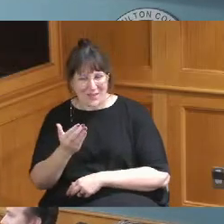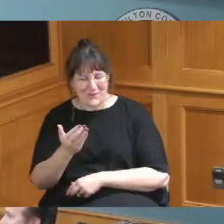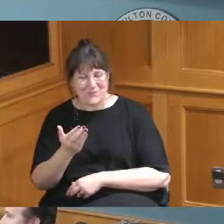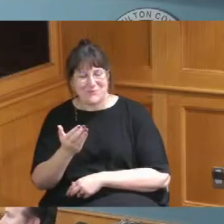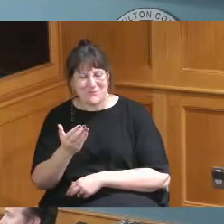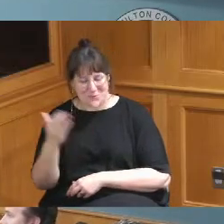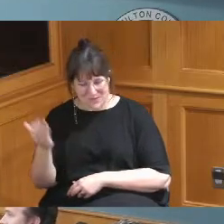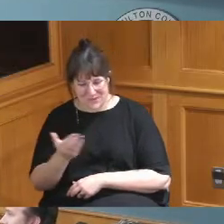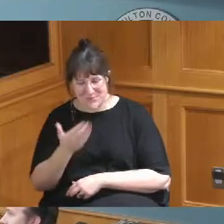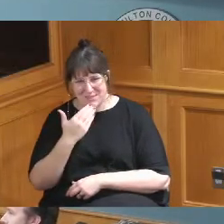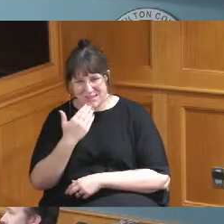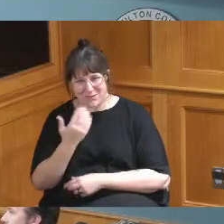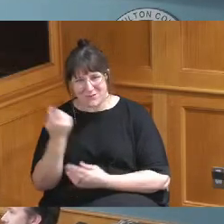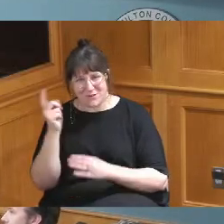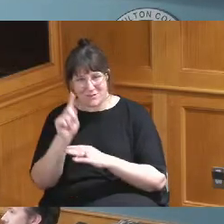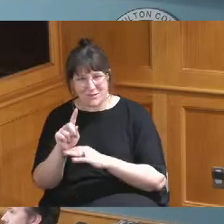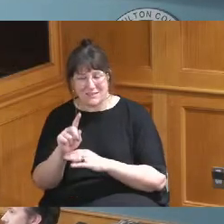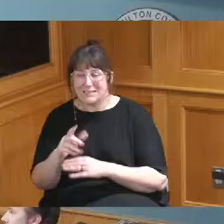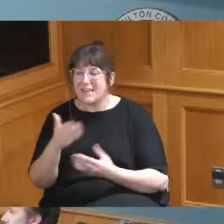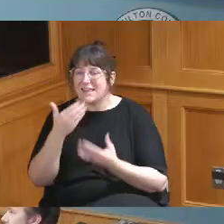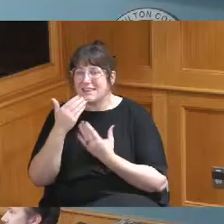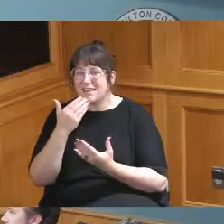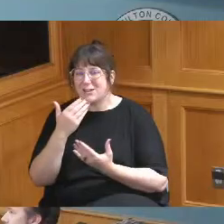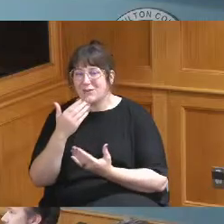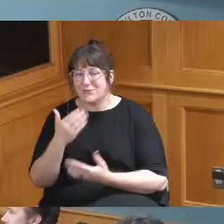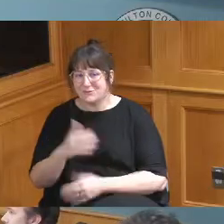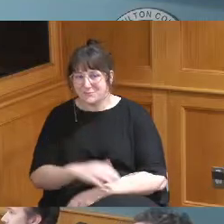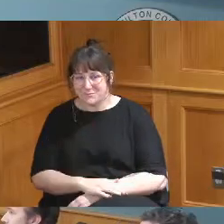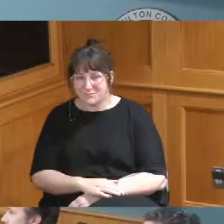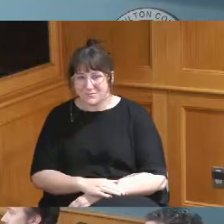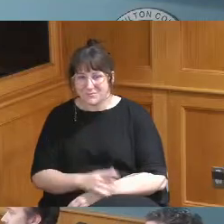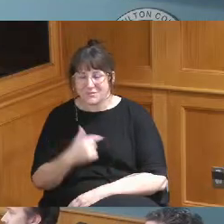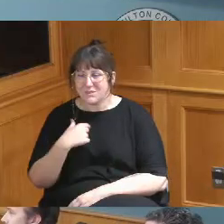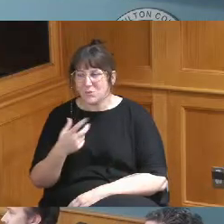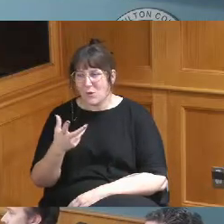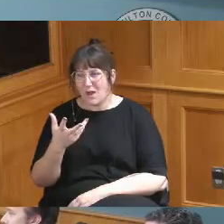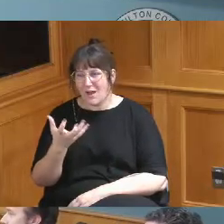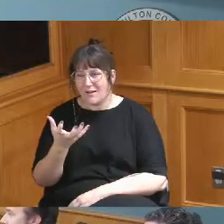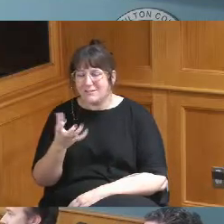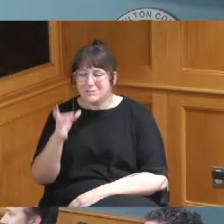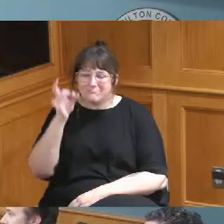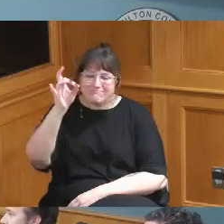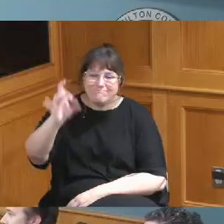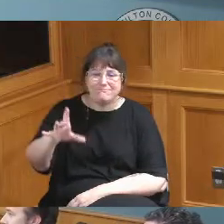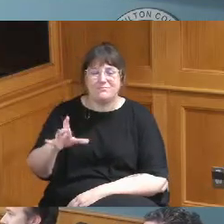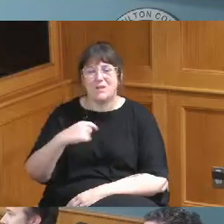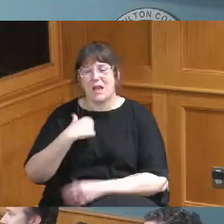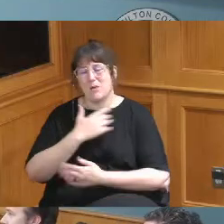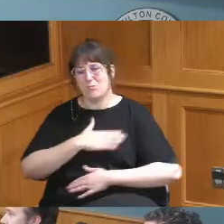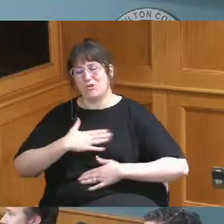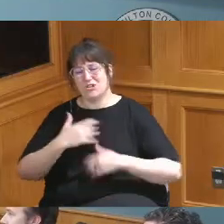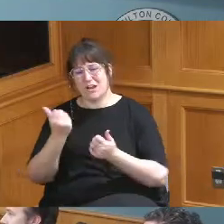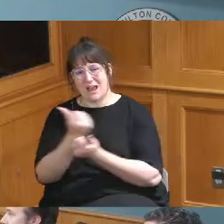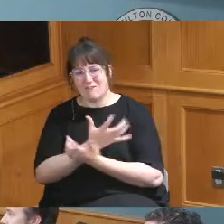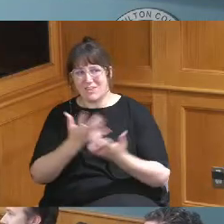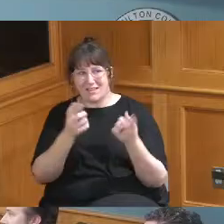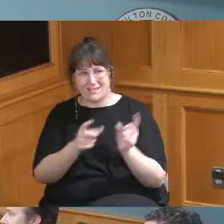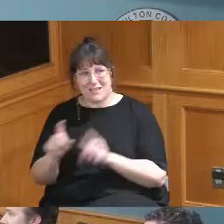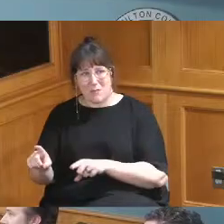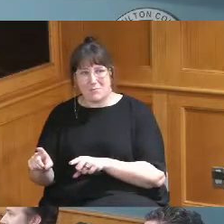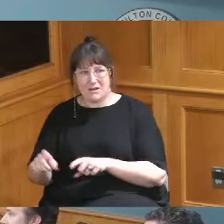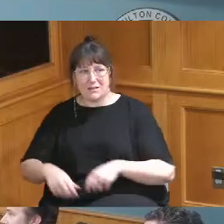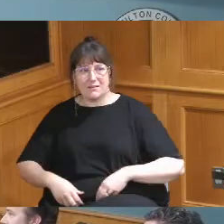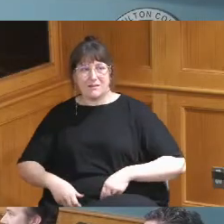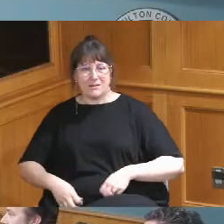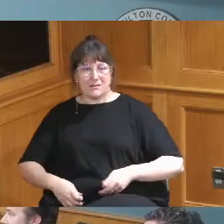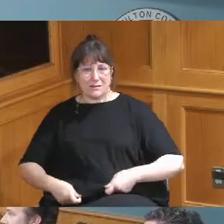here. Thank you for having us. I just want to just give my 2 cents. I appreciate everything that you all are doing. I have been a